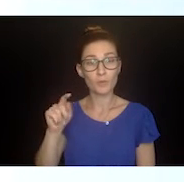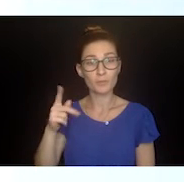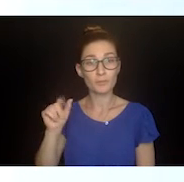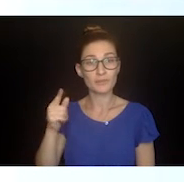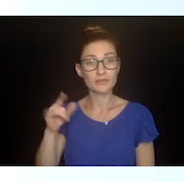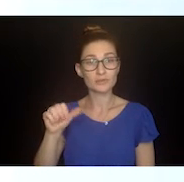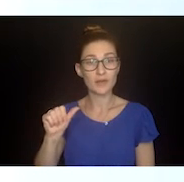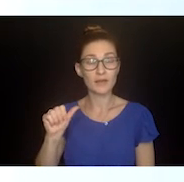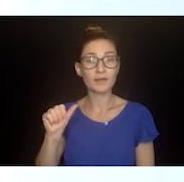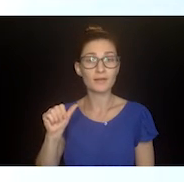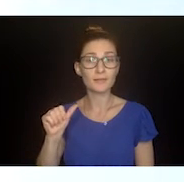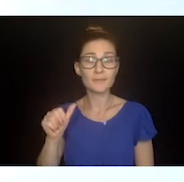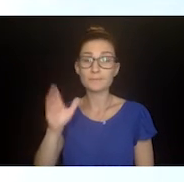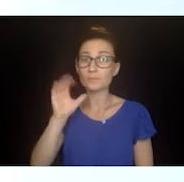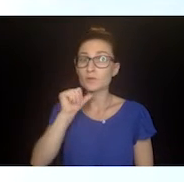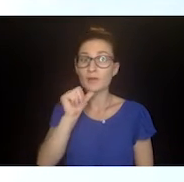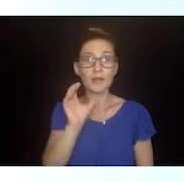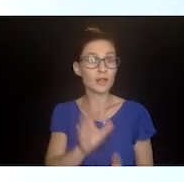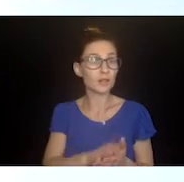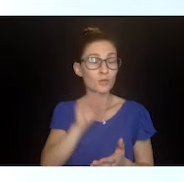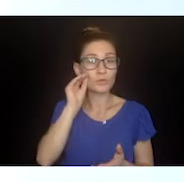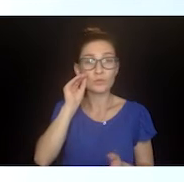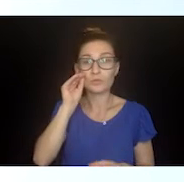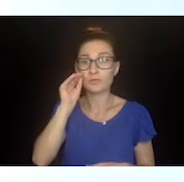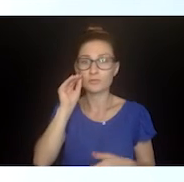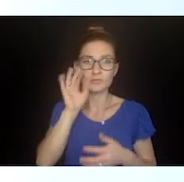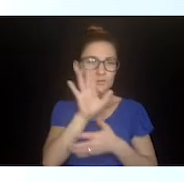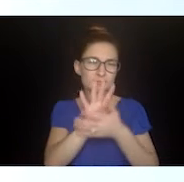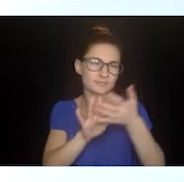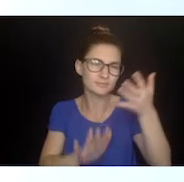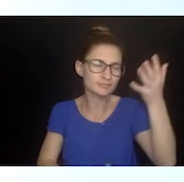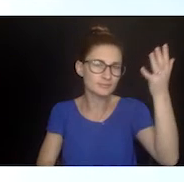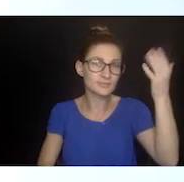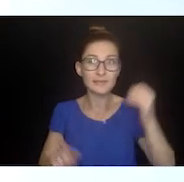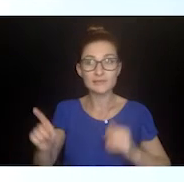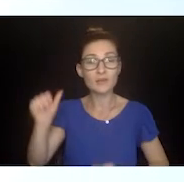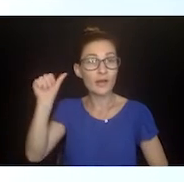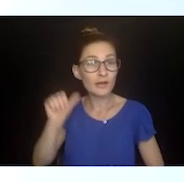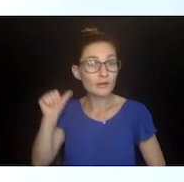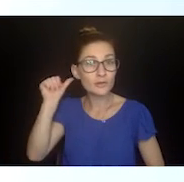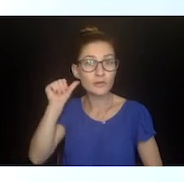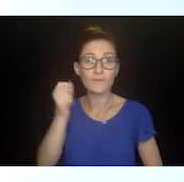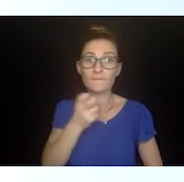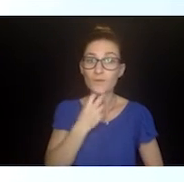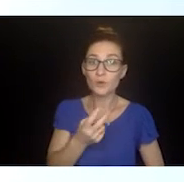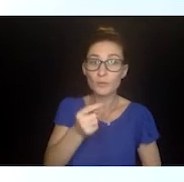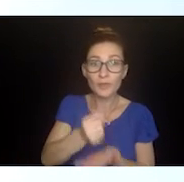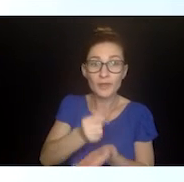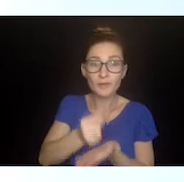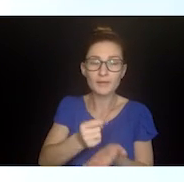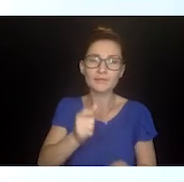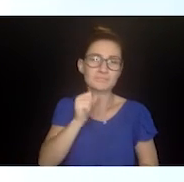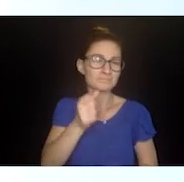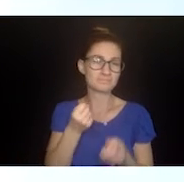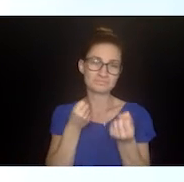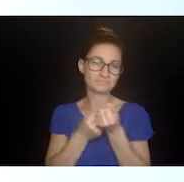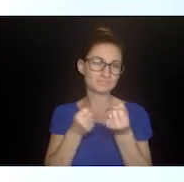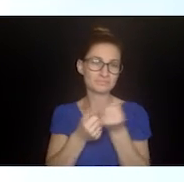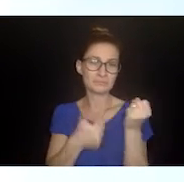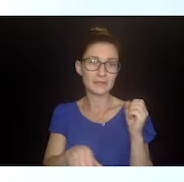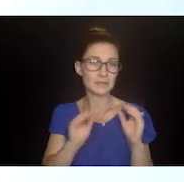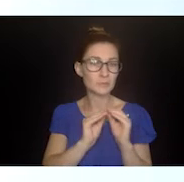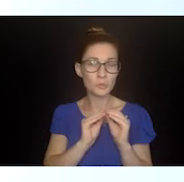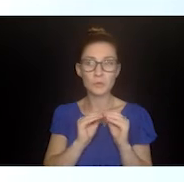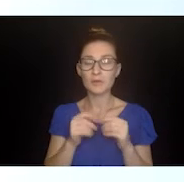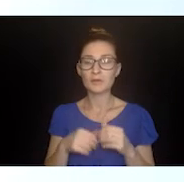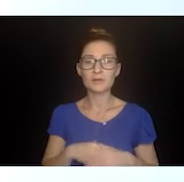learn auditory because all the auditory verbal therapy just didn't support him. It supported him to a level, and then he